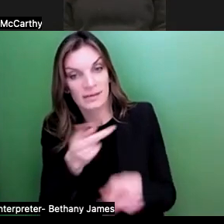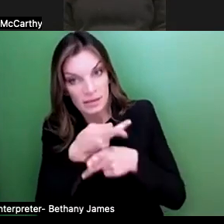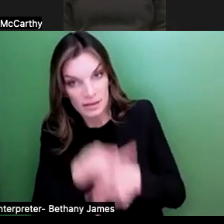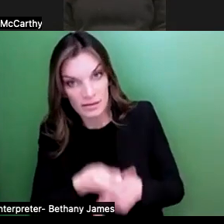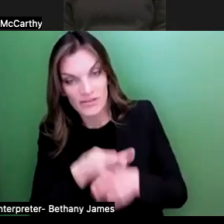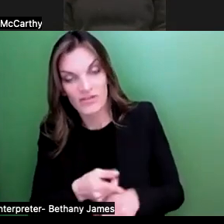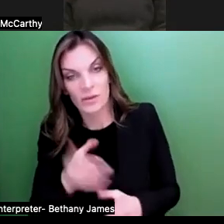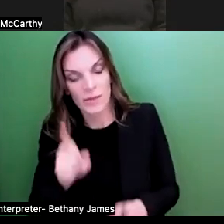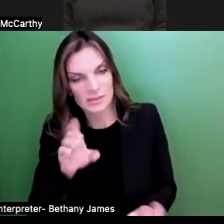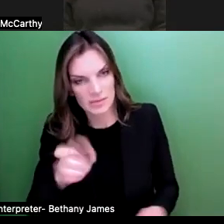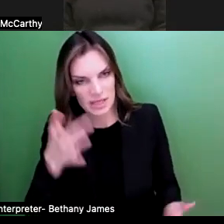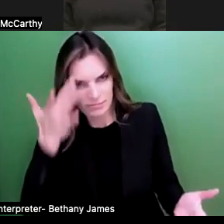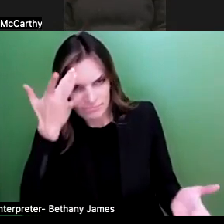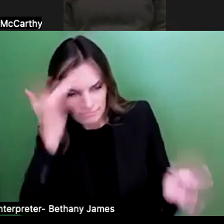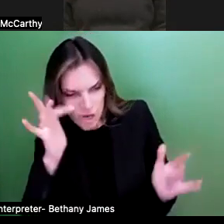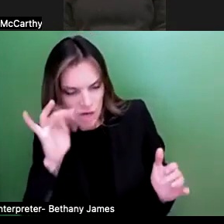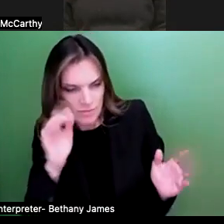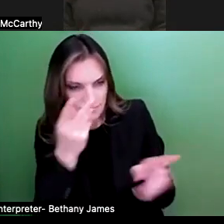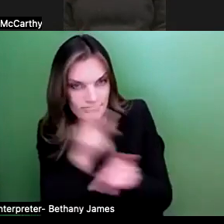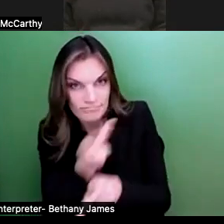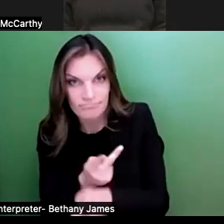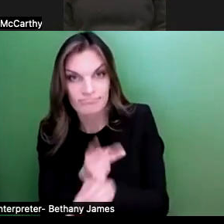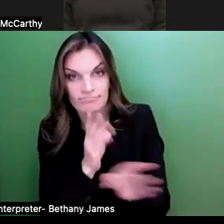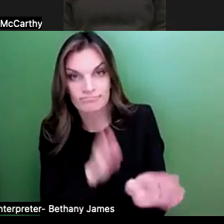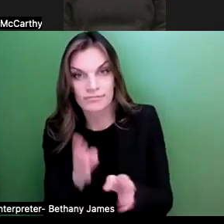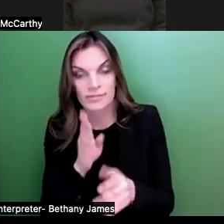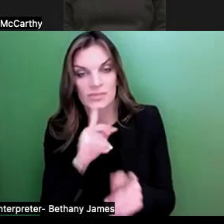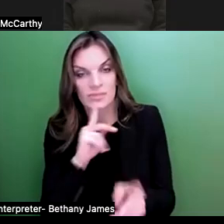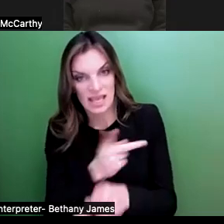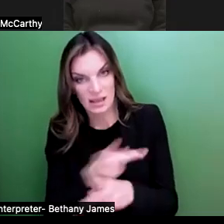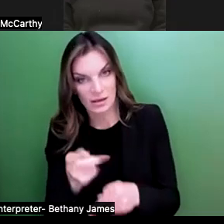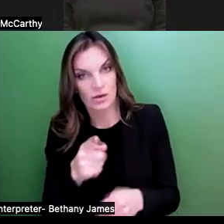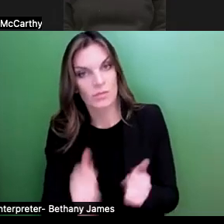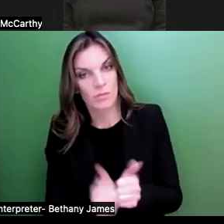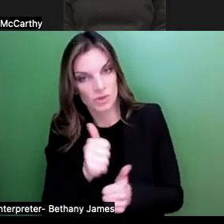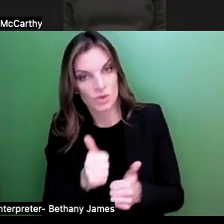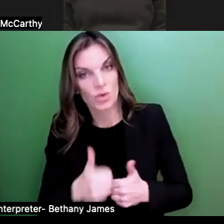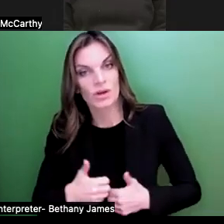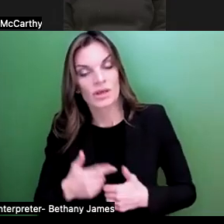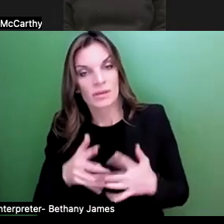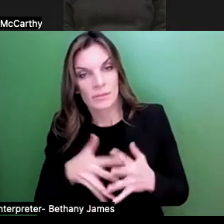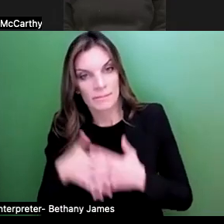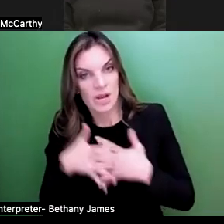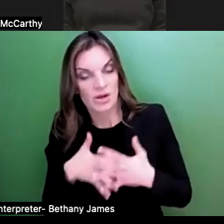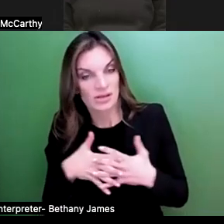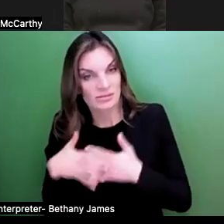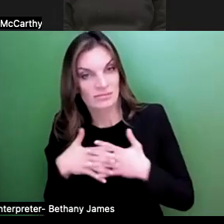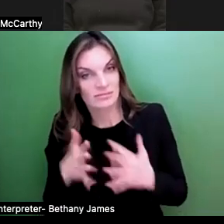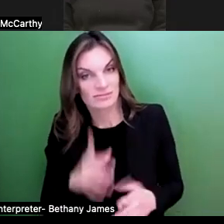development that takes care of, frankly, the majority of Americans who are in this position right now, who are struggling with